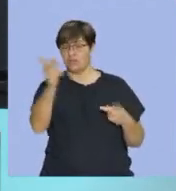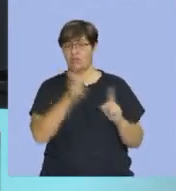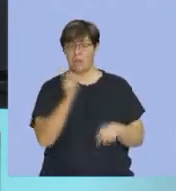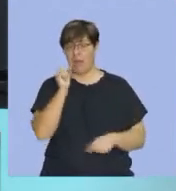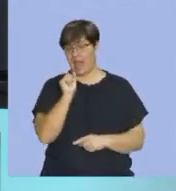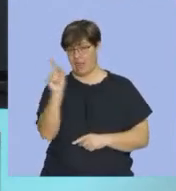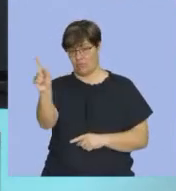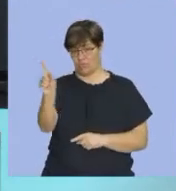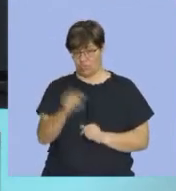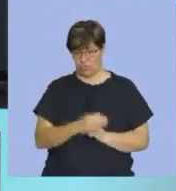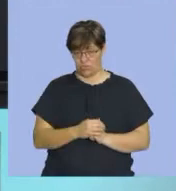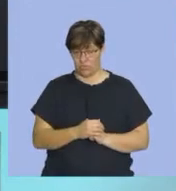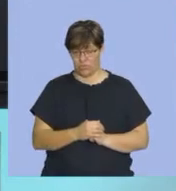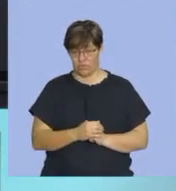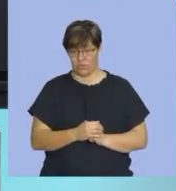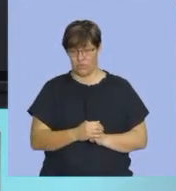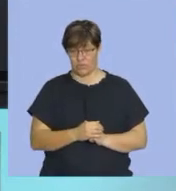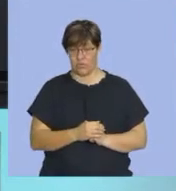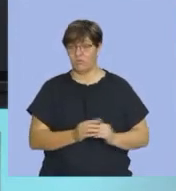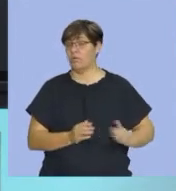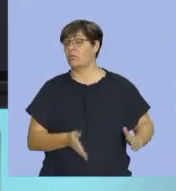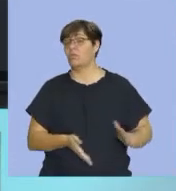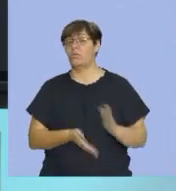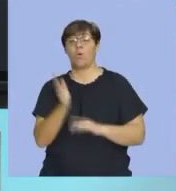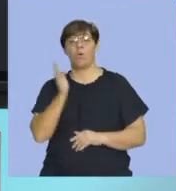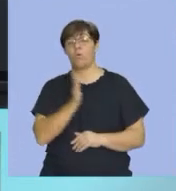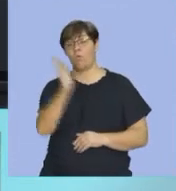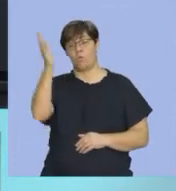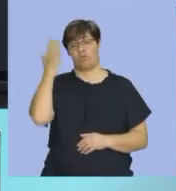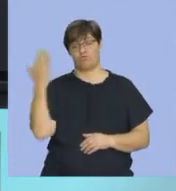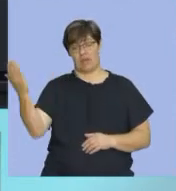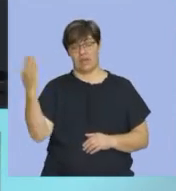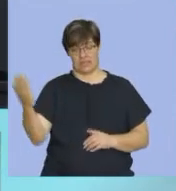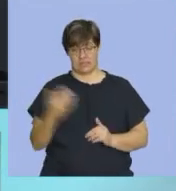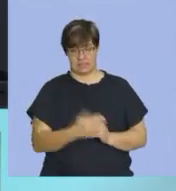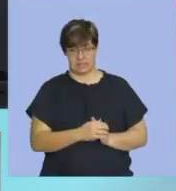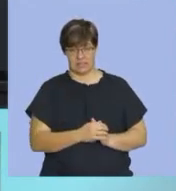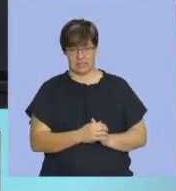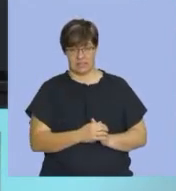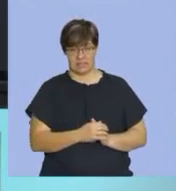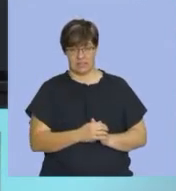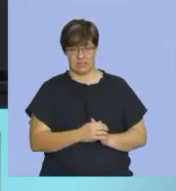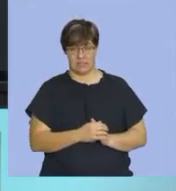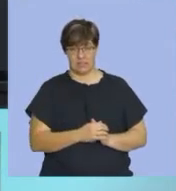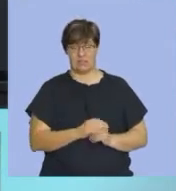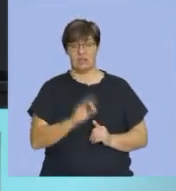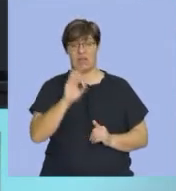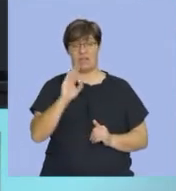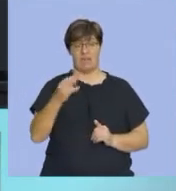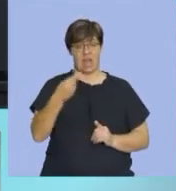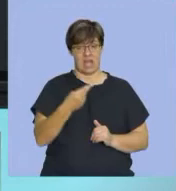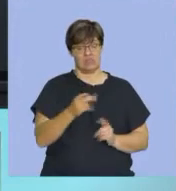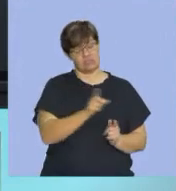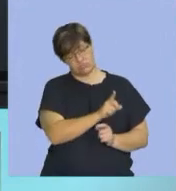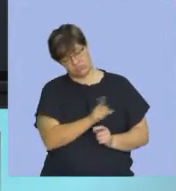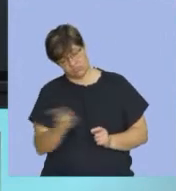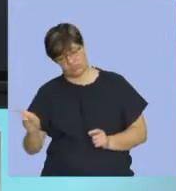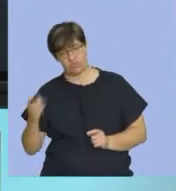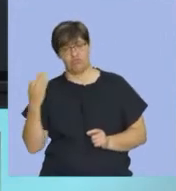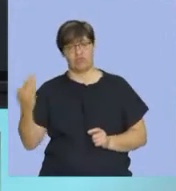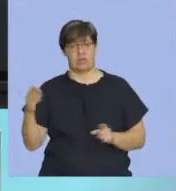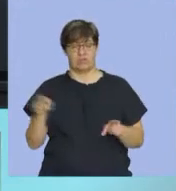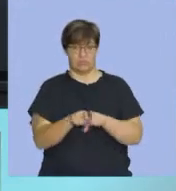comes from the arrow, and my arrow is going towards the right, so FH must go towards the